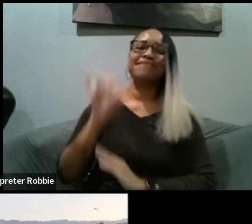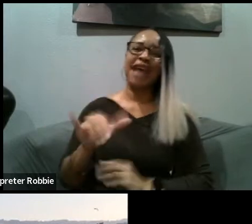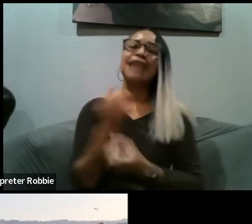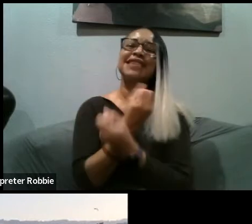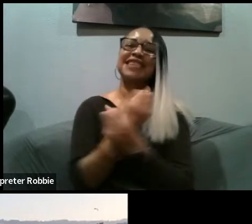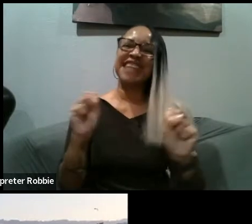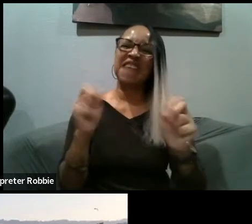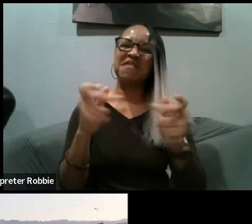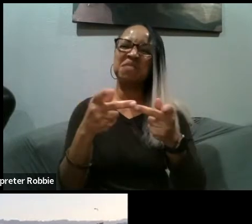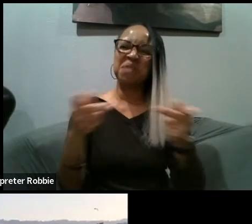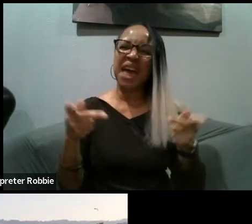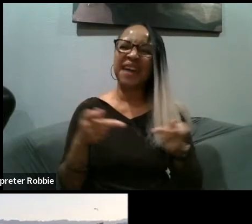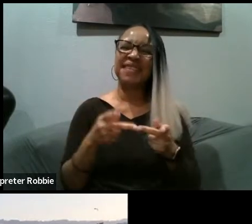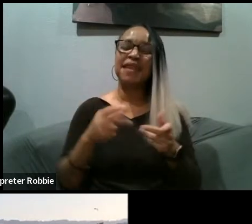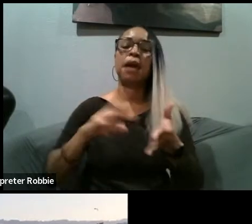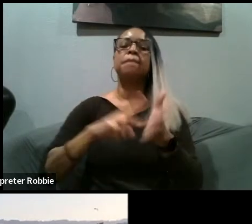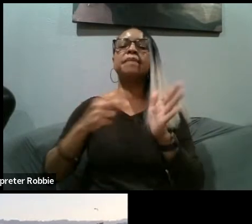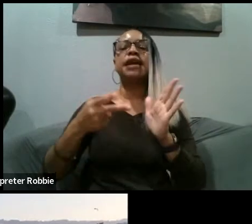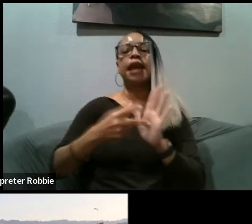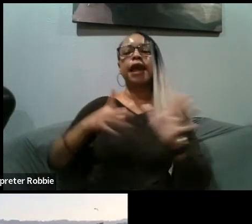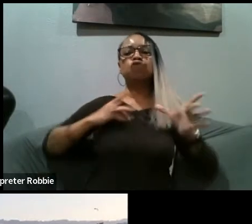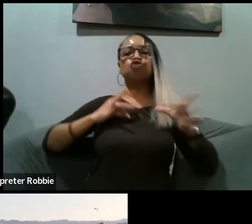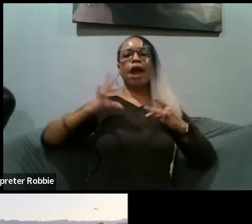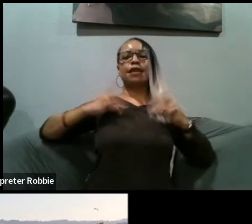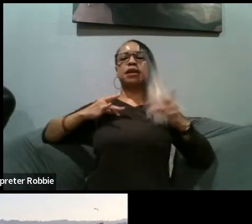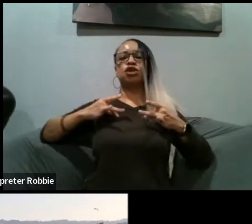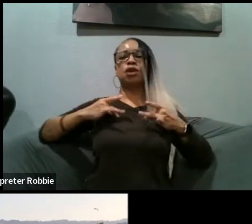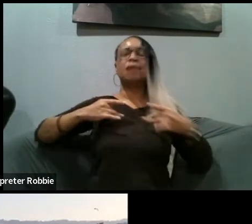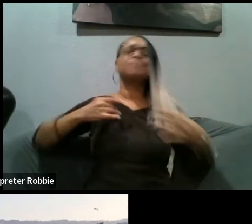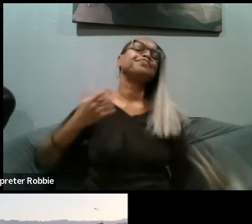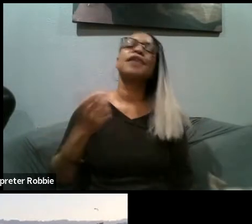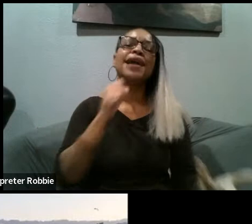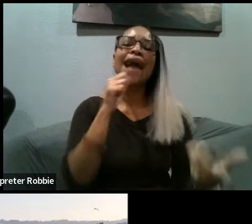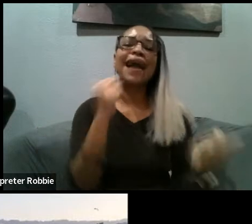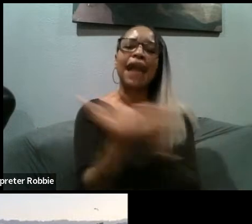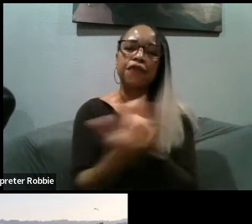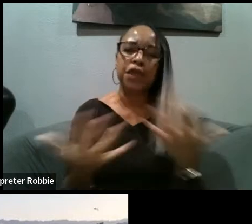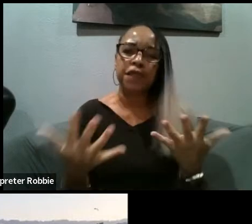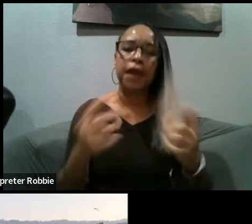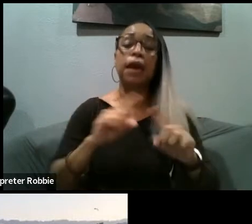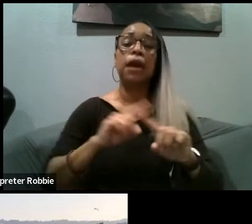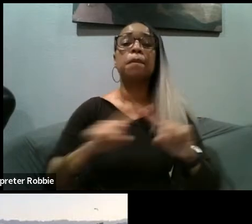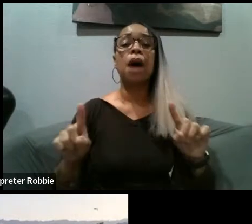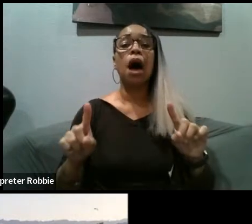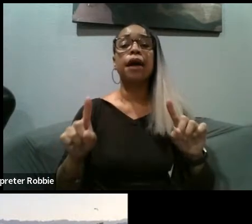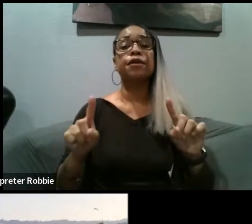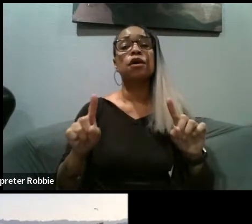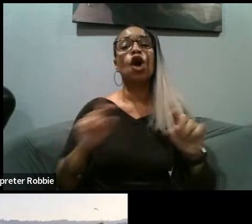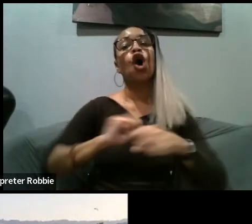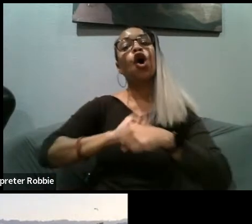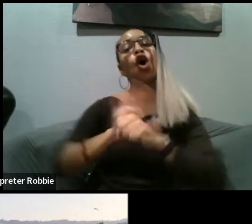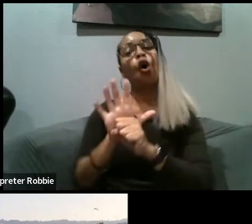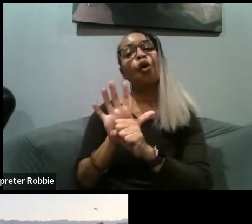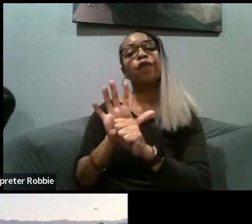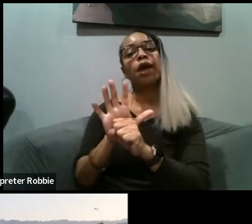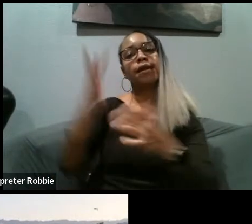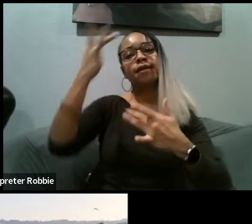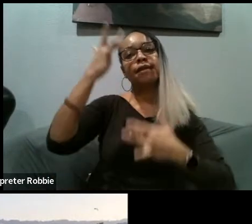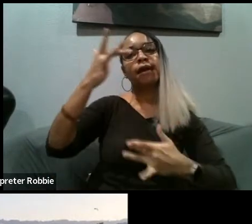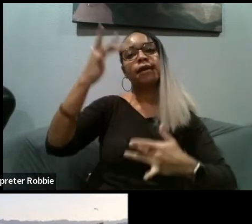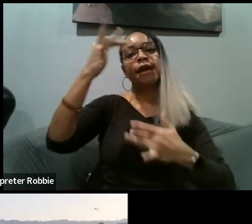place to be in terms of transmission, not in terms of everything else pretty much, but in terms of COVID transmission. Shelters